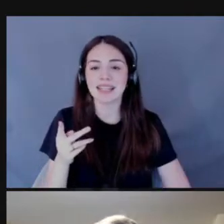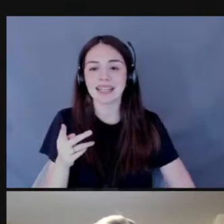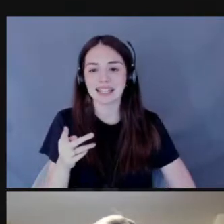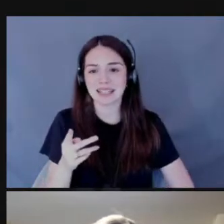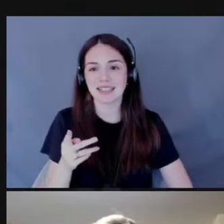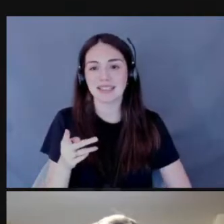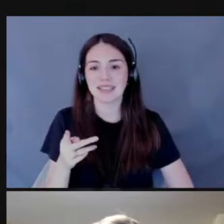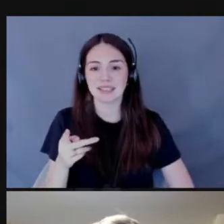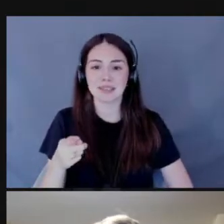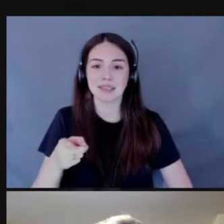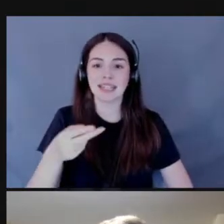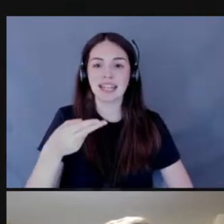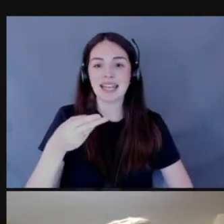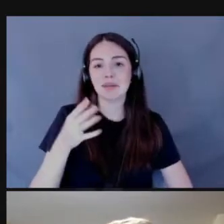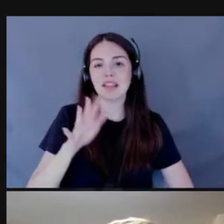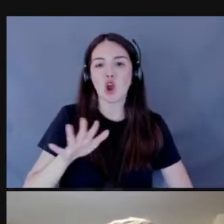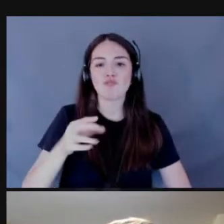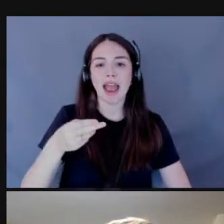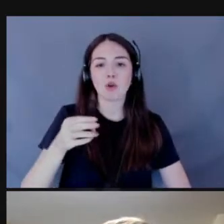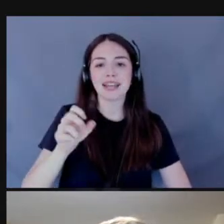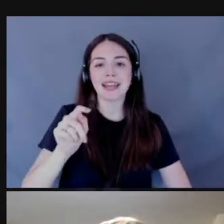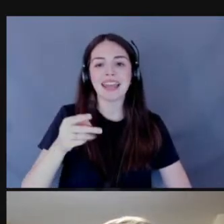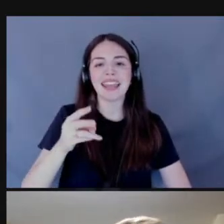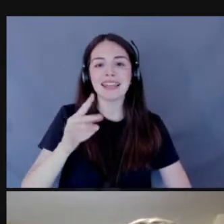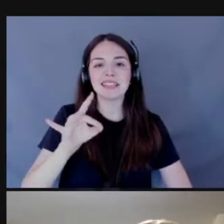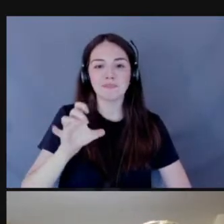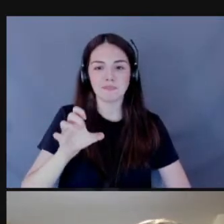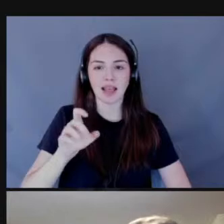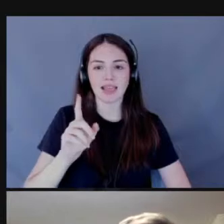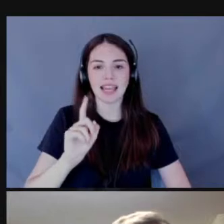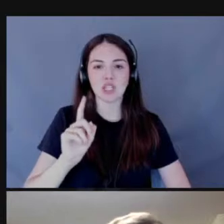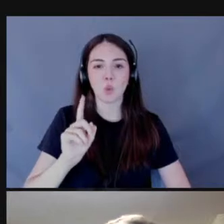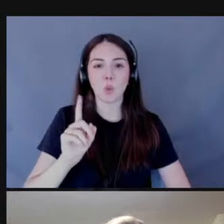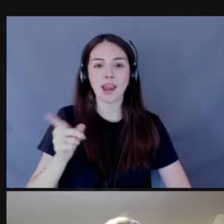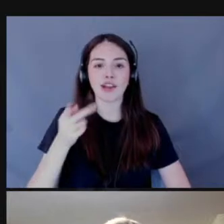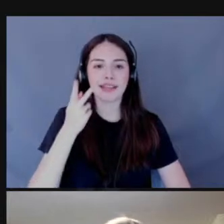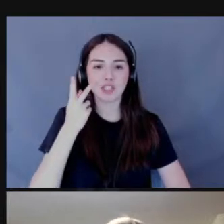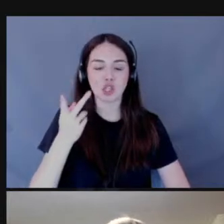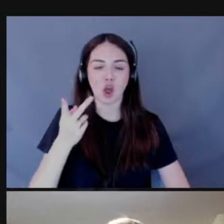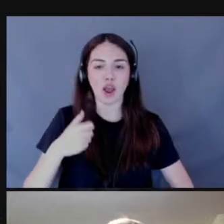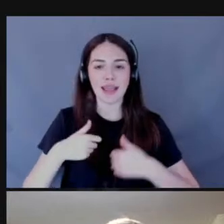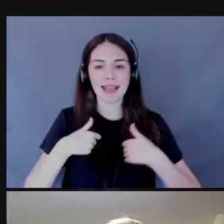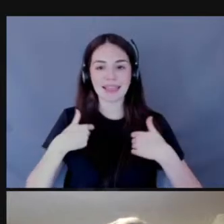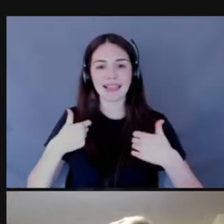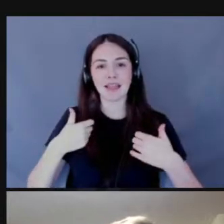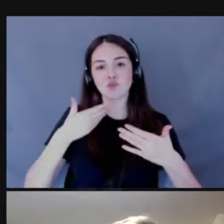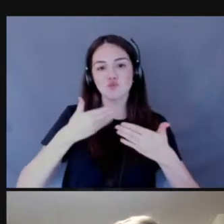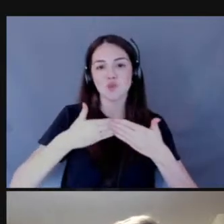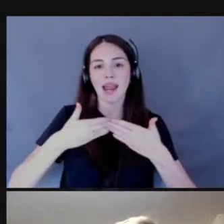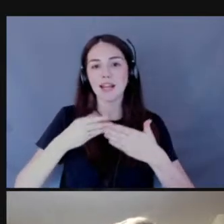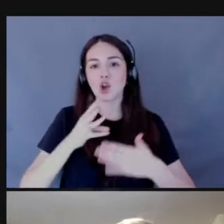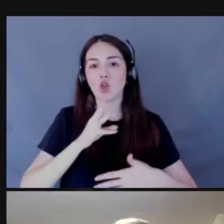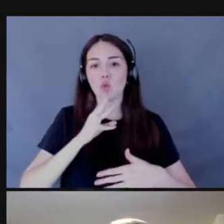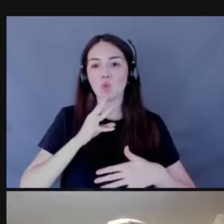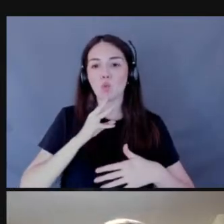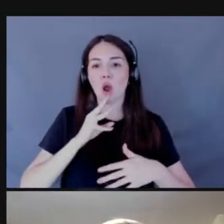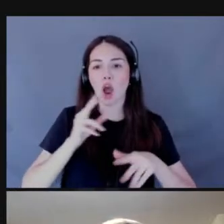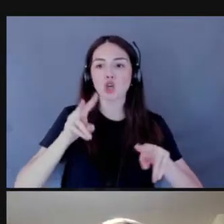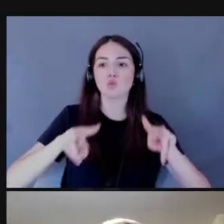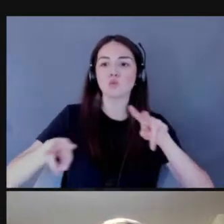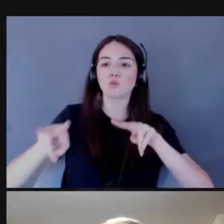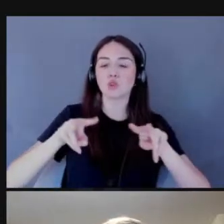at Heathsville, more or less. And he lived in a waterfront property that looked out on the Potomac. And